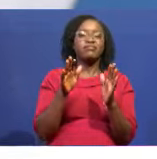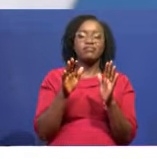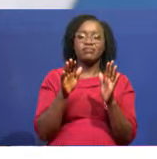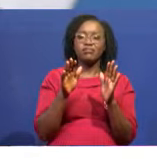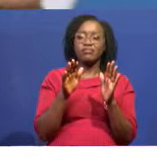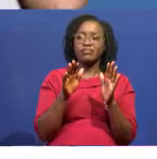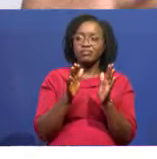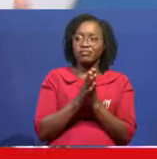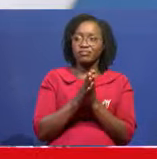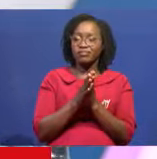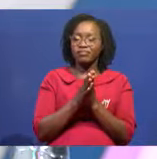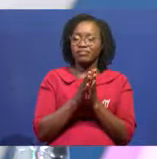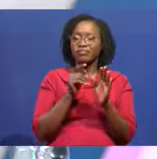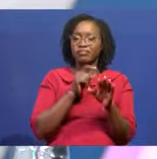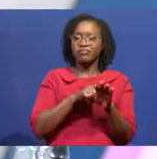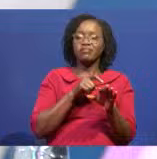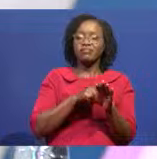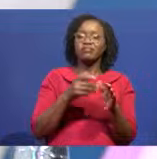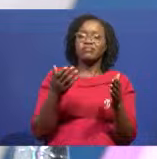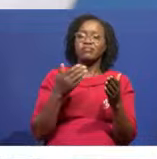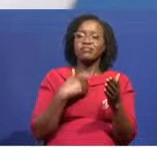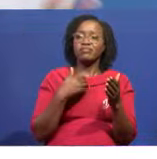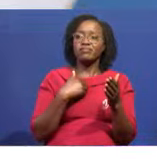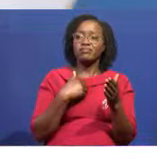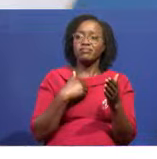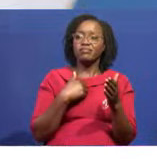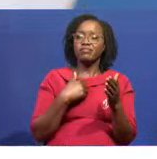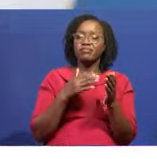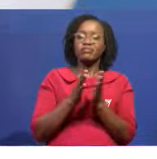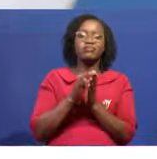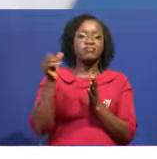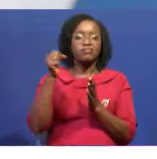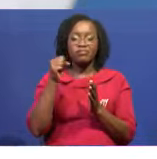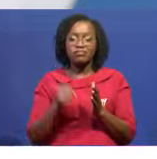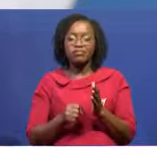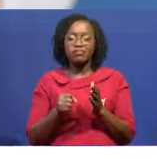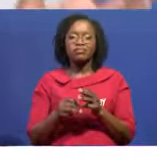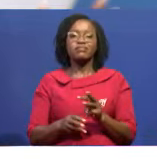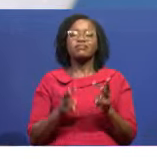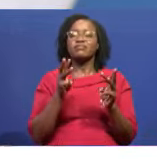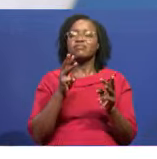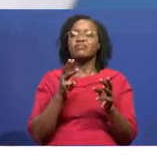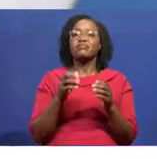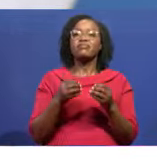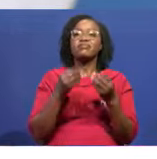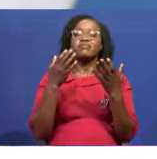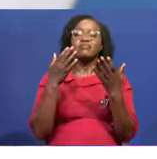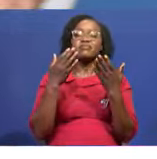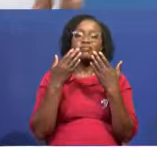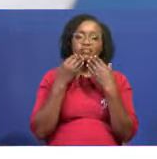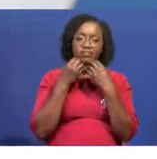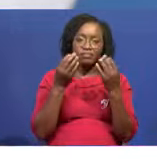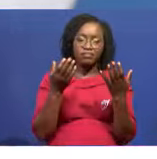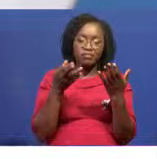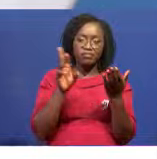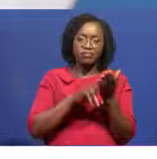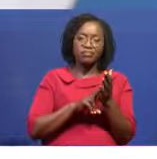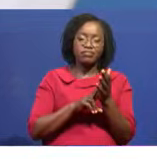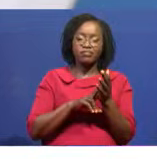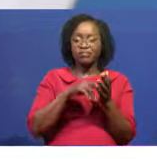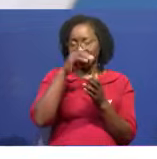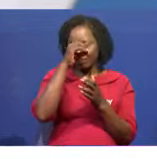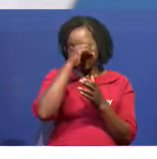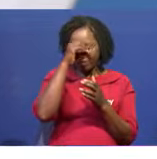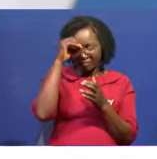things like that, because there was a period where we had the analog way of releasing information and those records seem not to